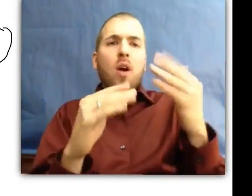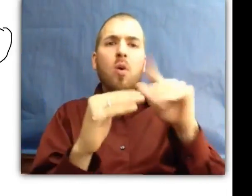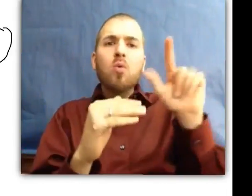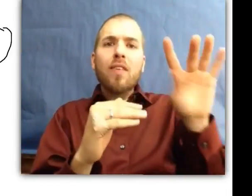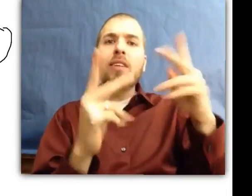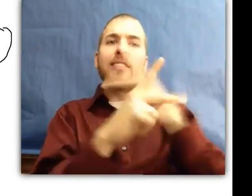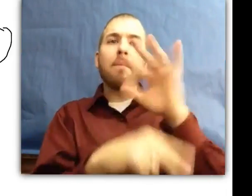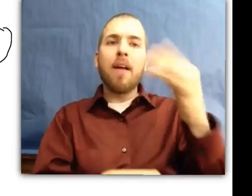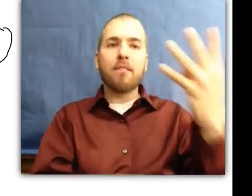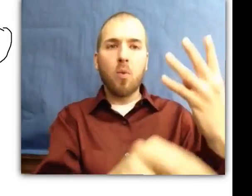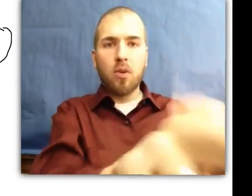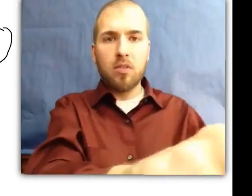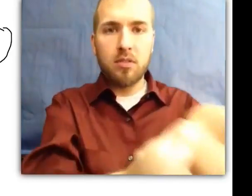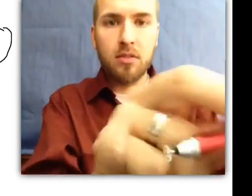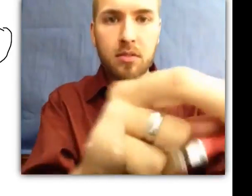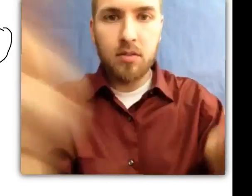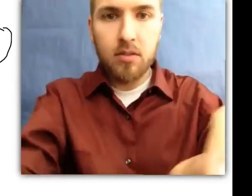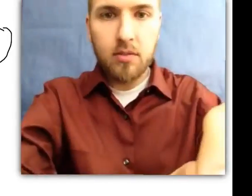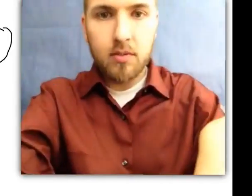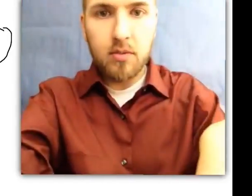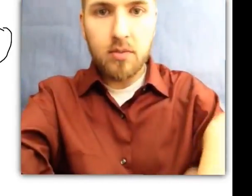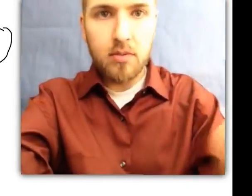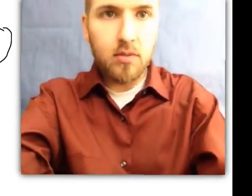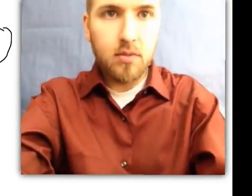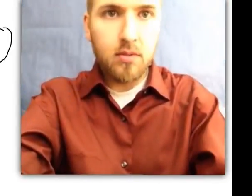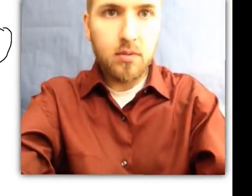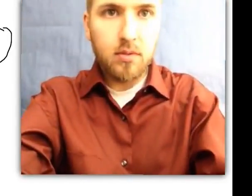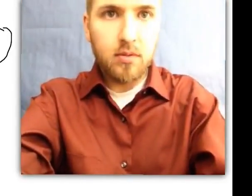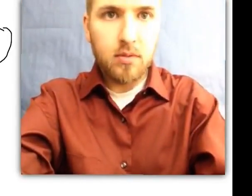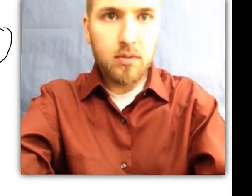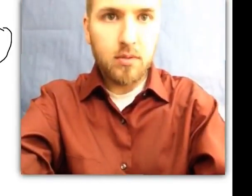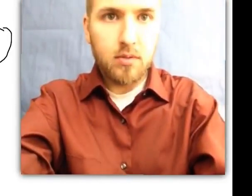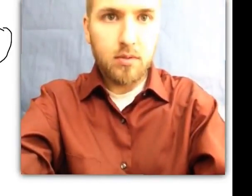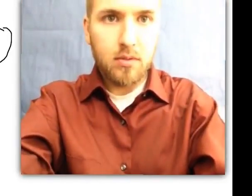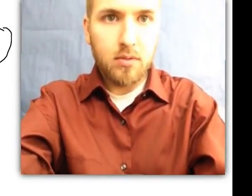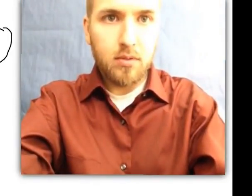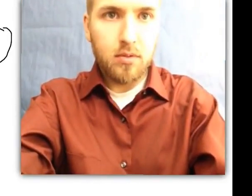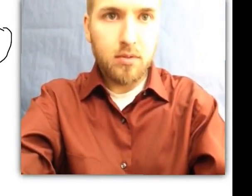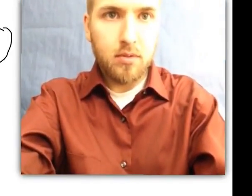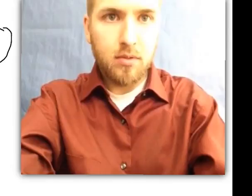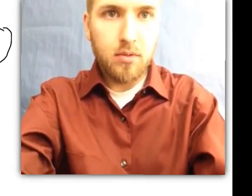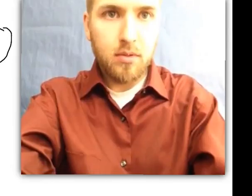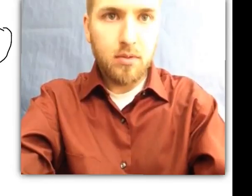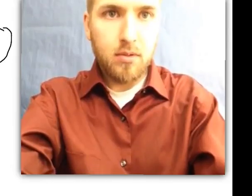So you notice that it's 8 times 3 is 24, but 6 times 4